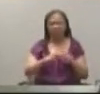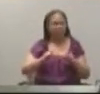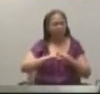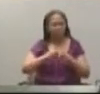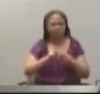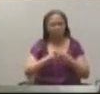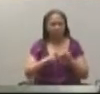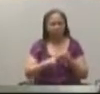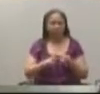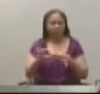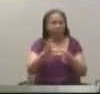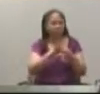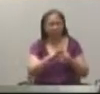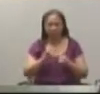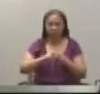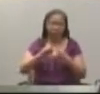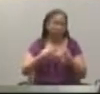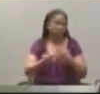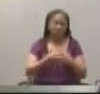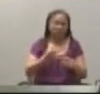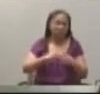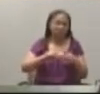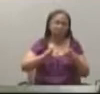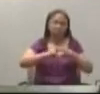or relationship problems